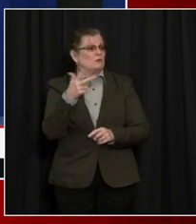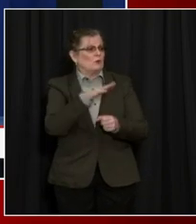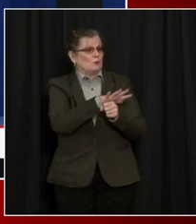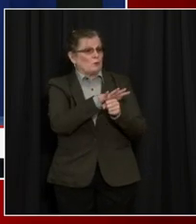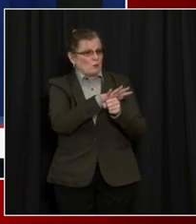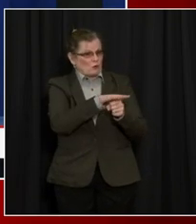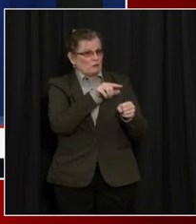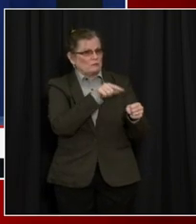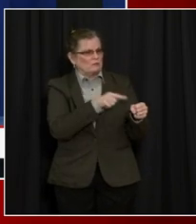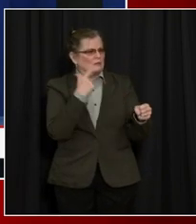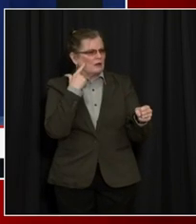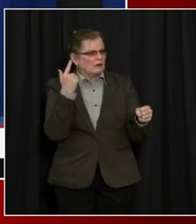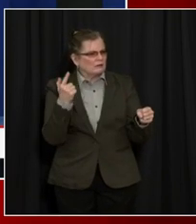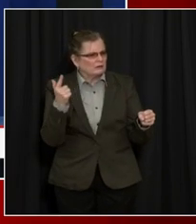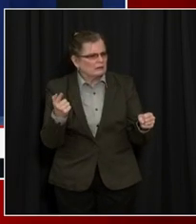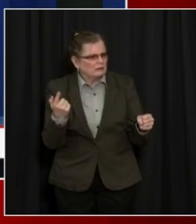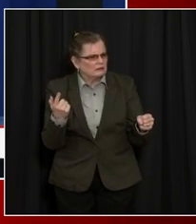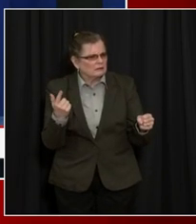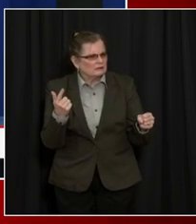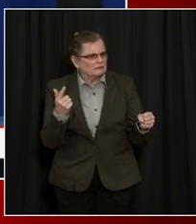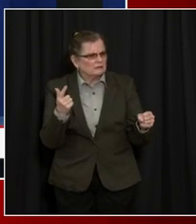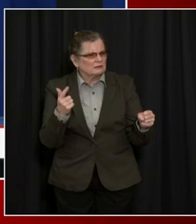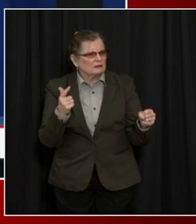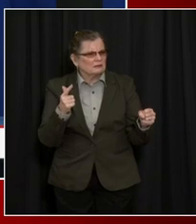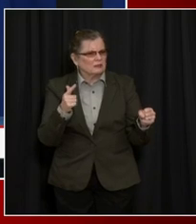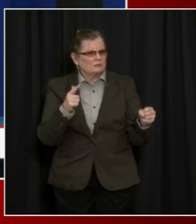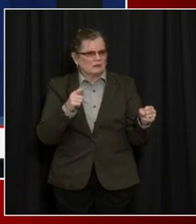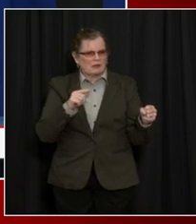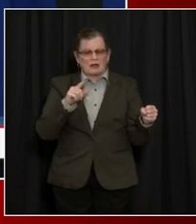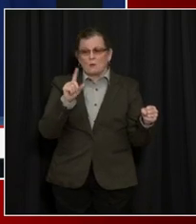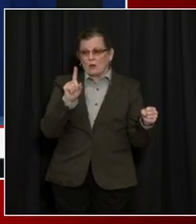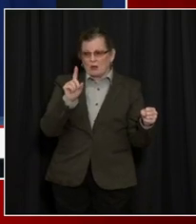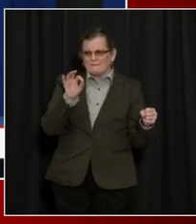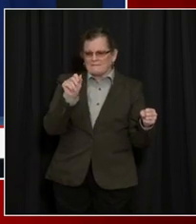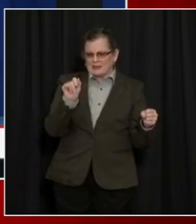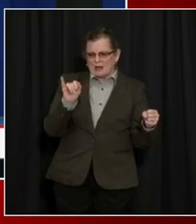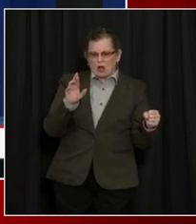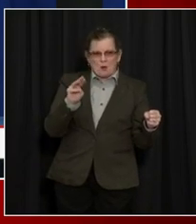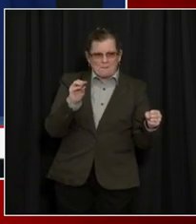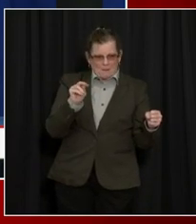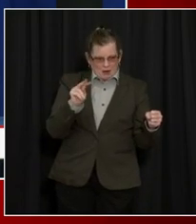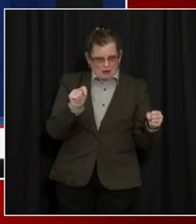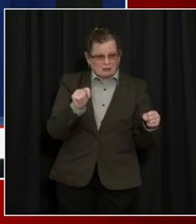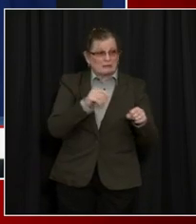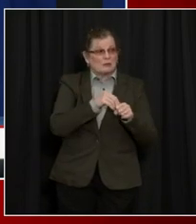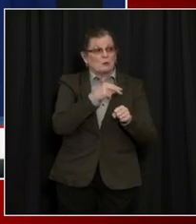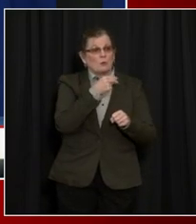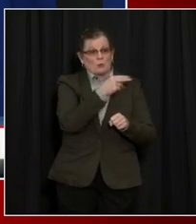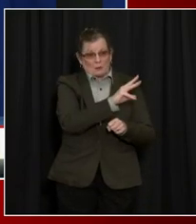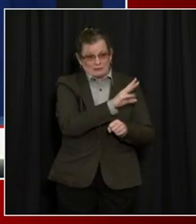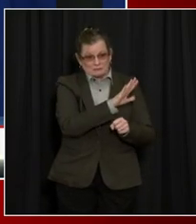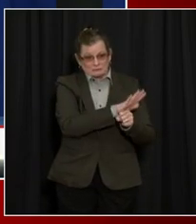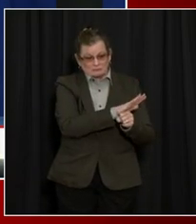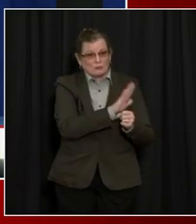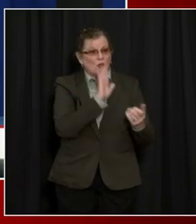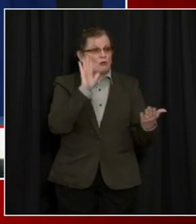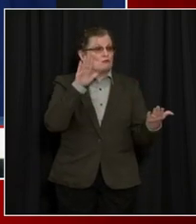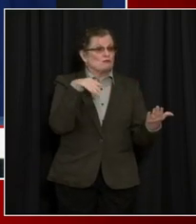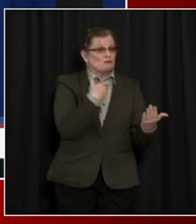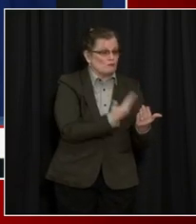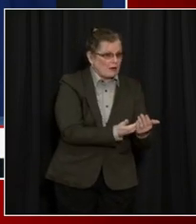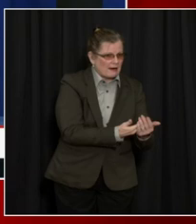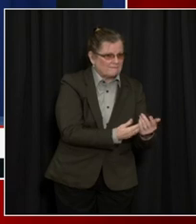block of Fairmont Street Northwest. When they canvassed the area, 2 victims were located suffering from